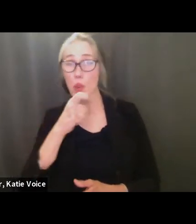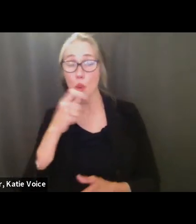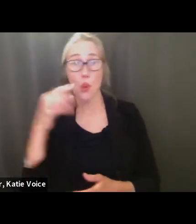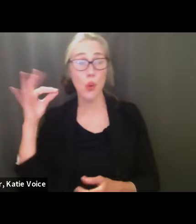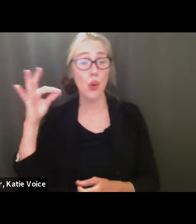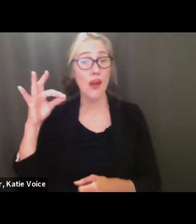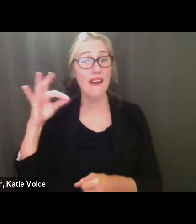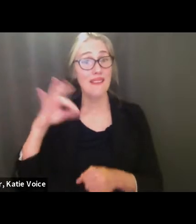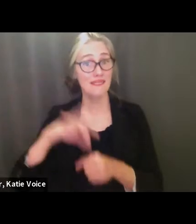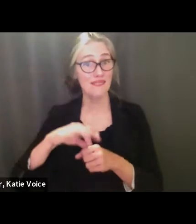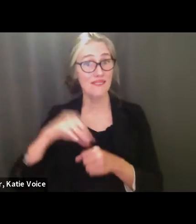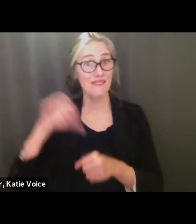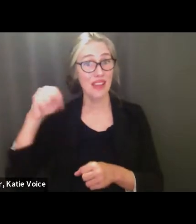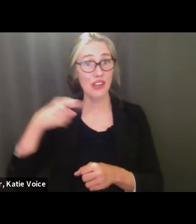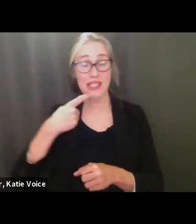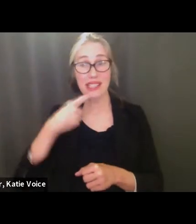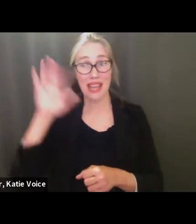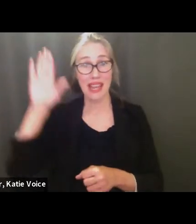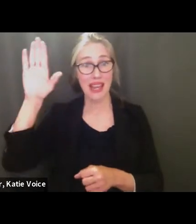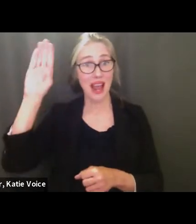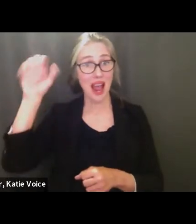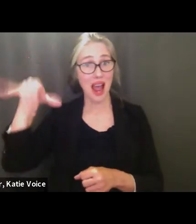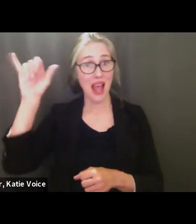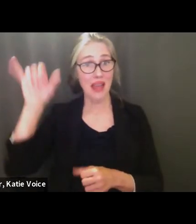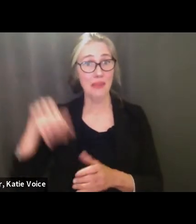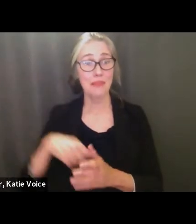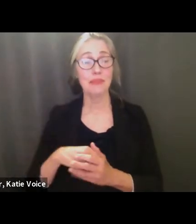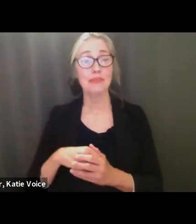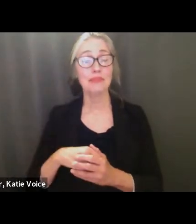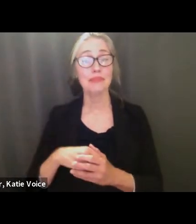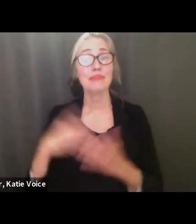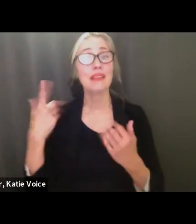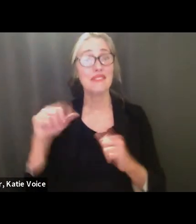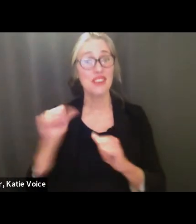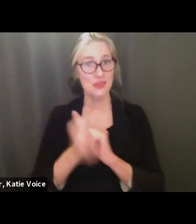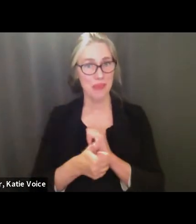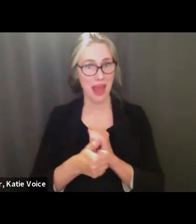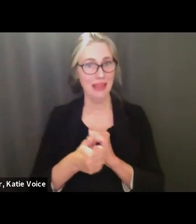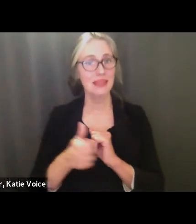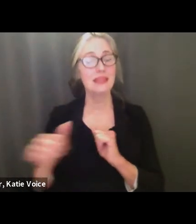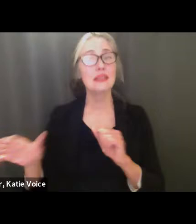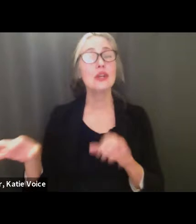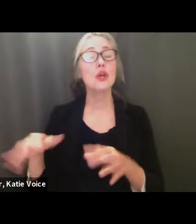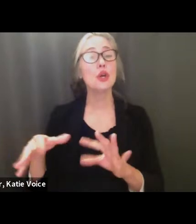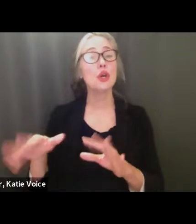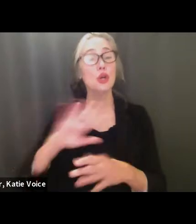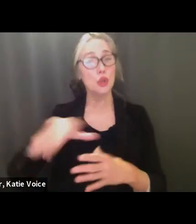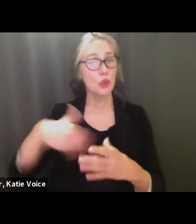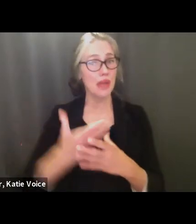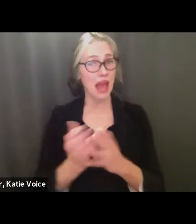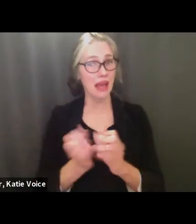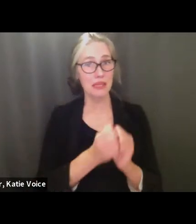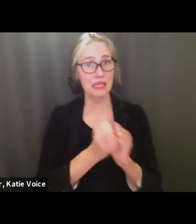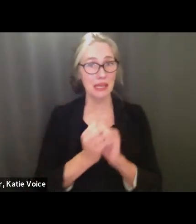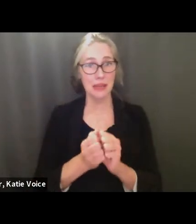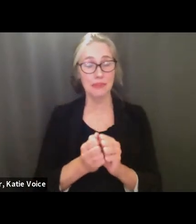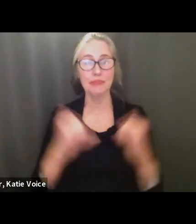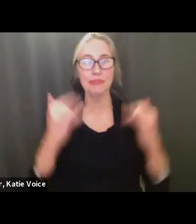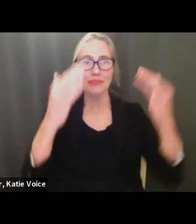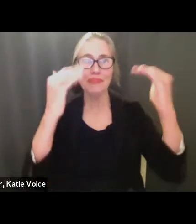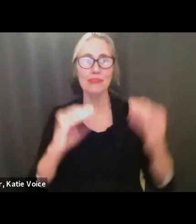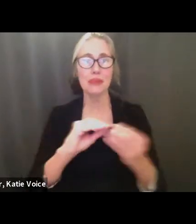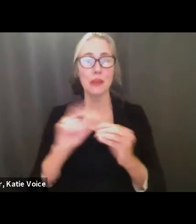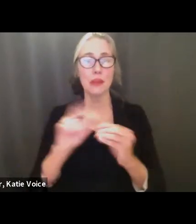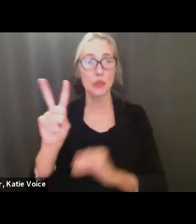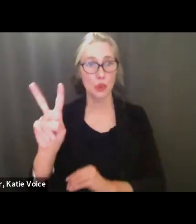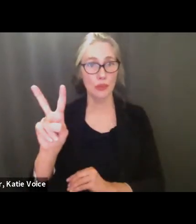your hand and saying aye. Aye. Aye. The motion passes unanimously. We're on to action item number 2. I'm turning this